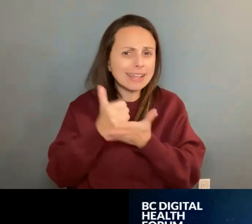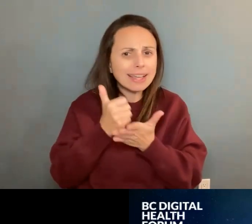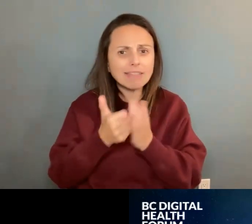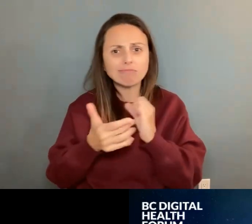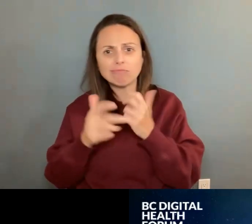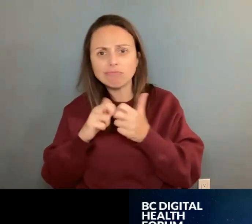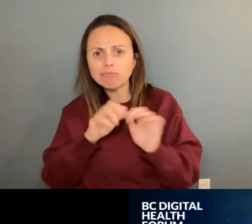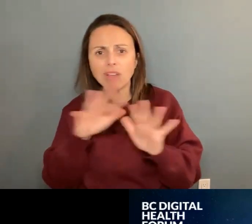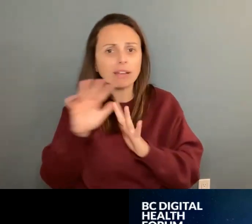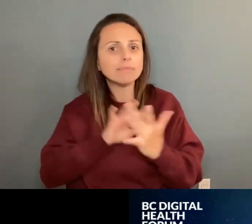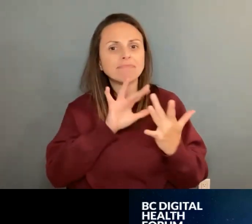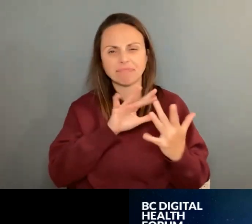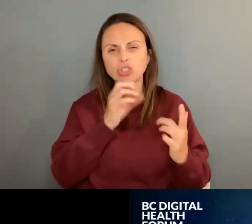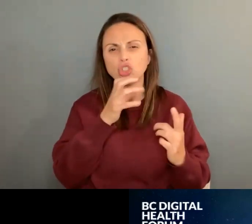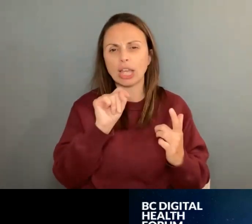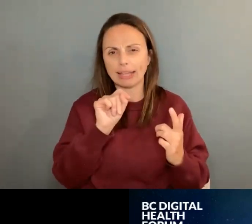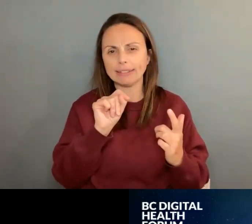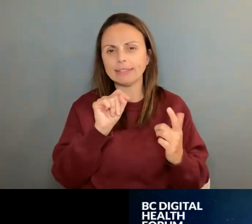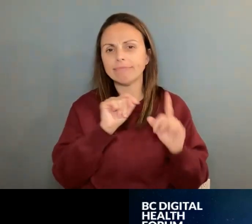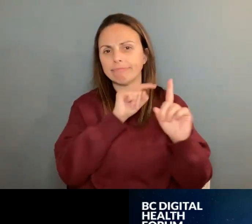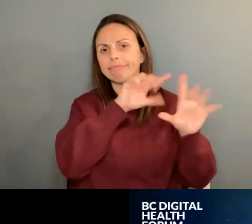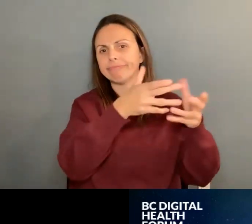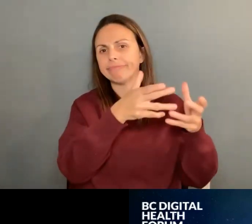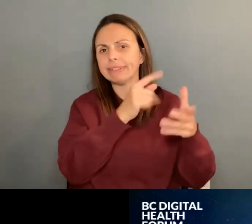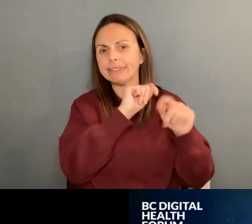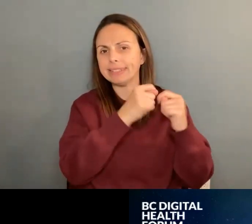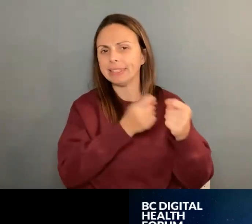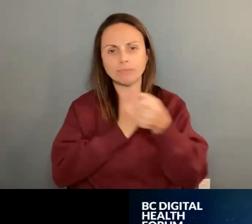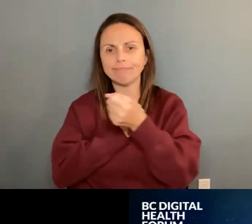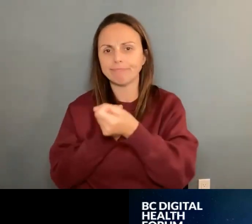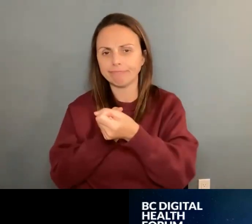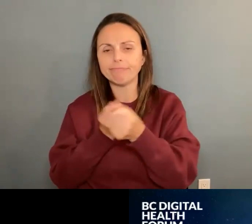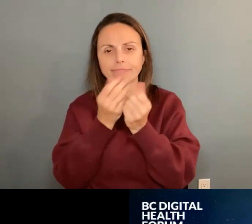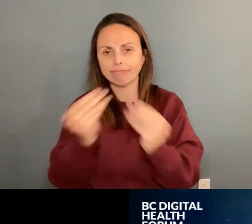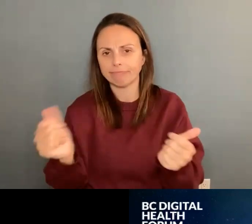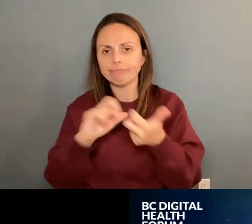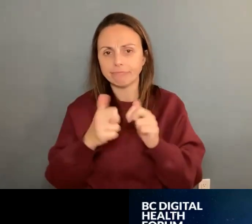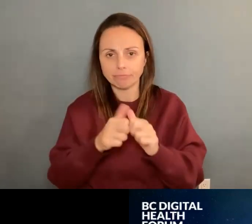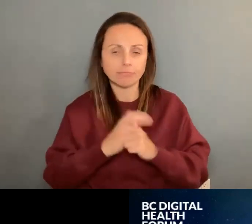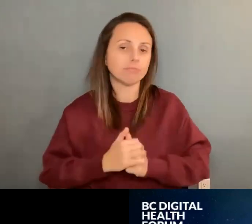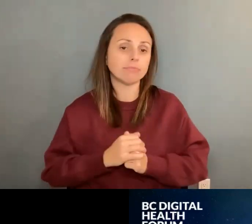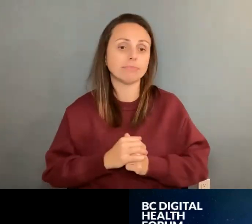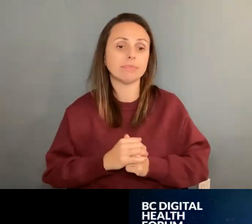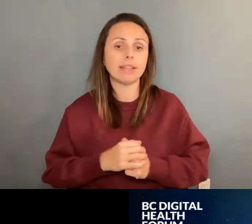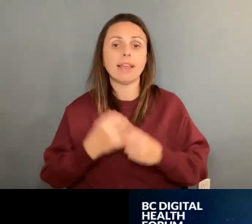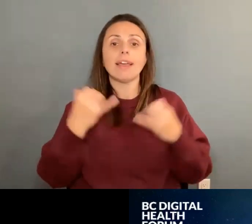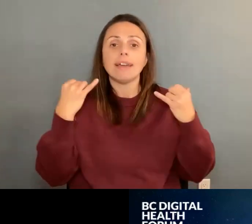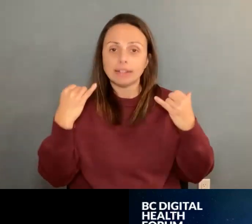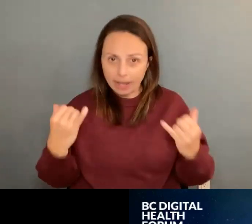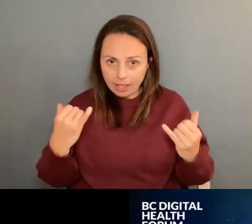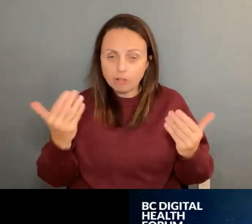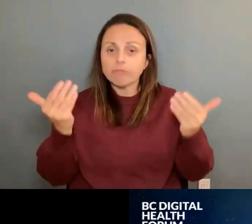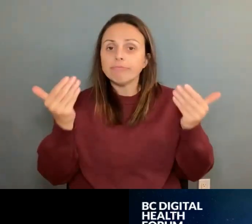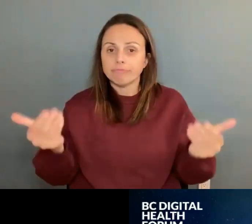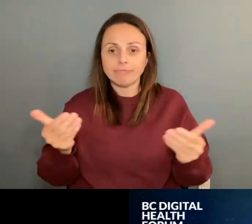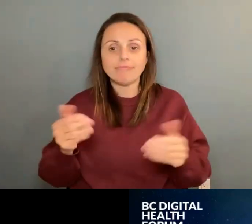make sure to just reach out in the chat and our incredible team in the back end will help connect you. Without further ado, want to get